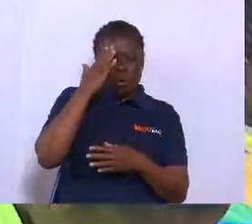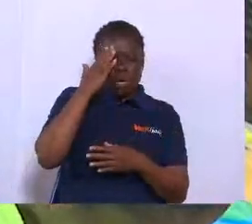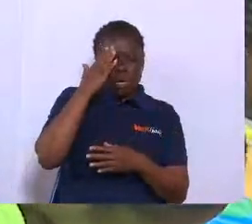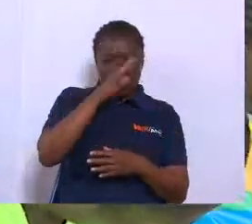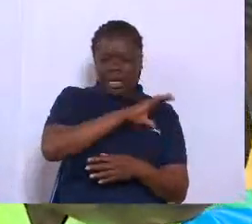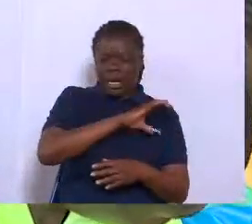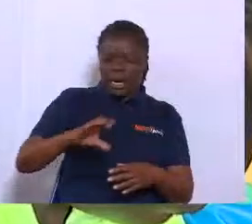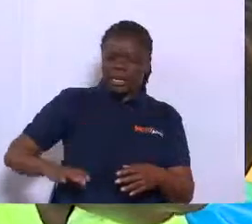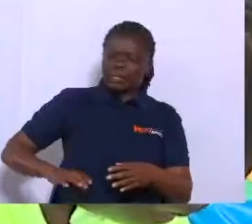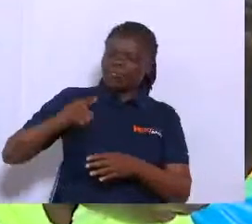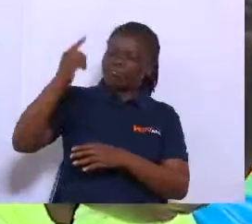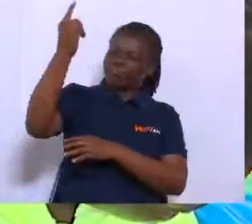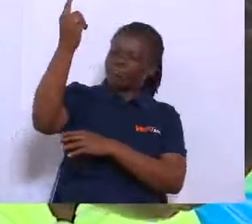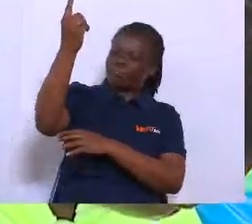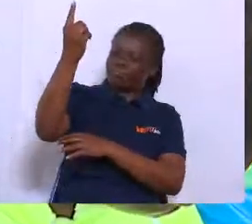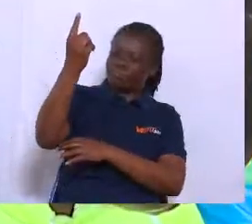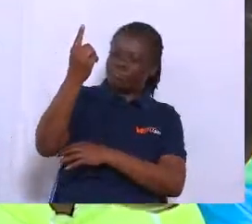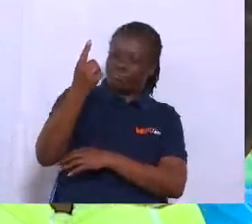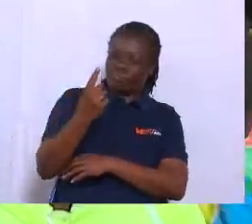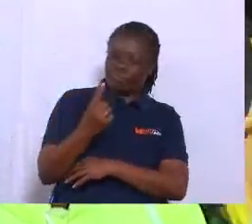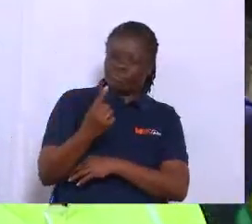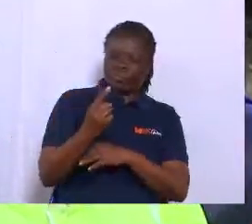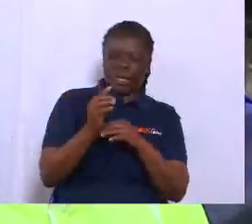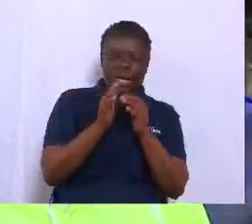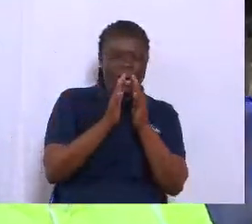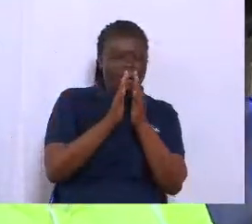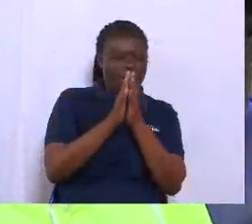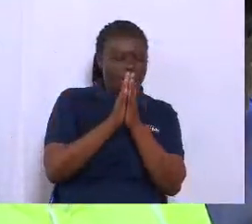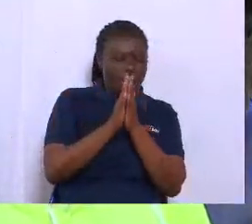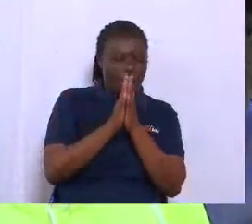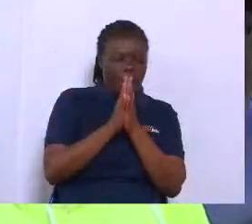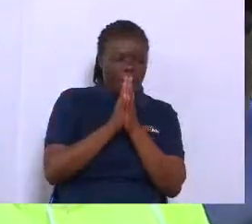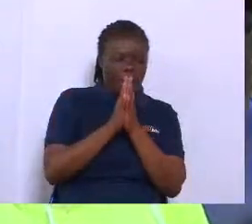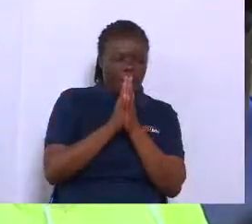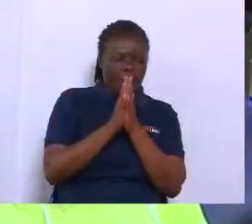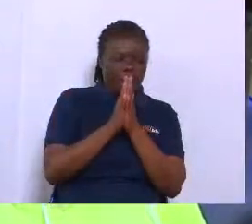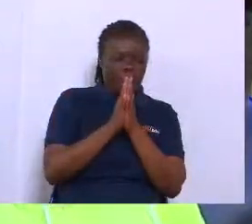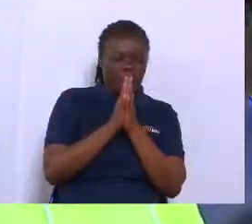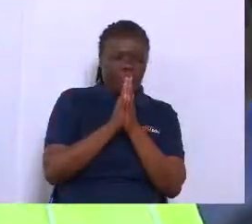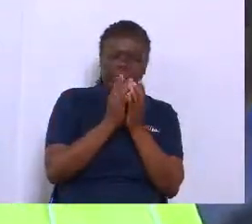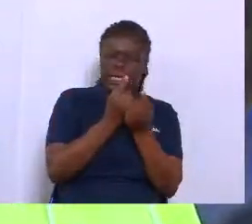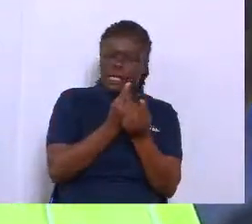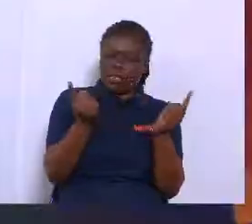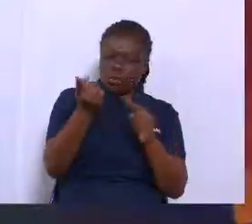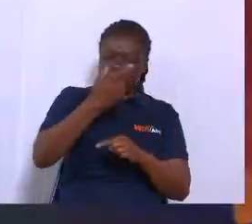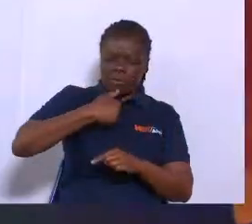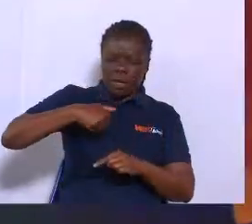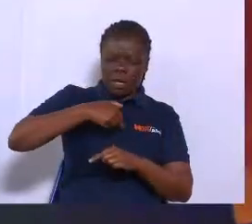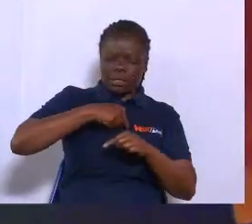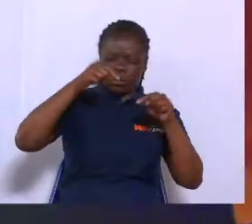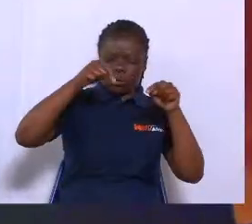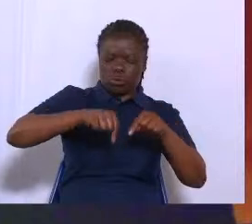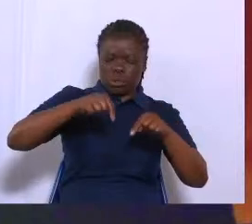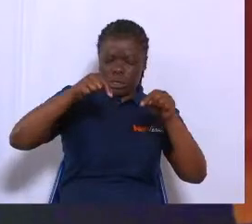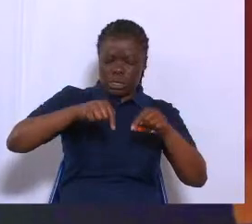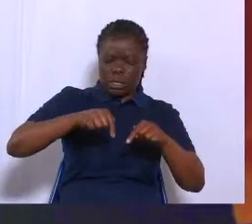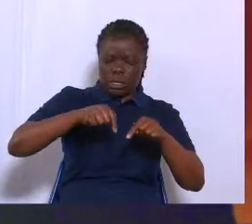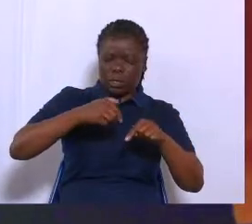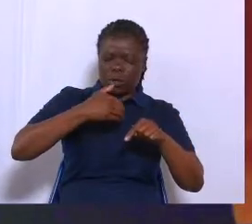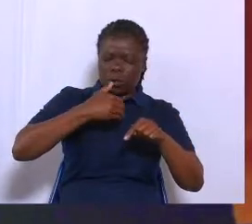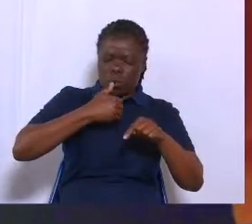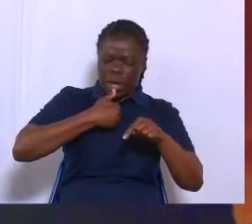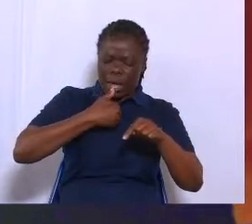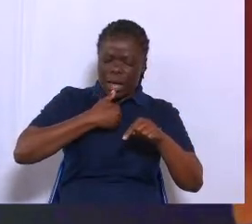is coming? I pray you that every single one of us today would have that